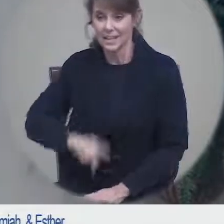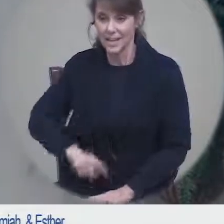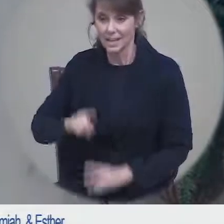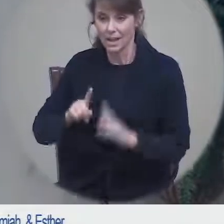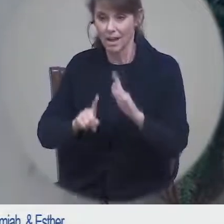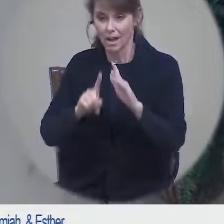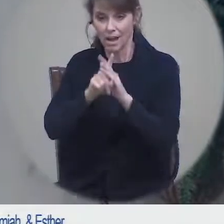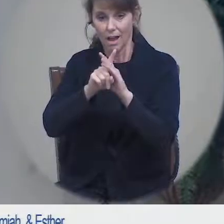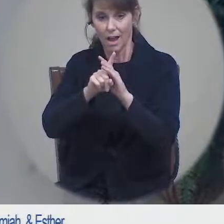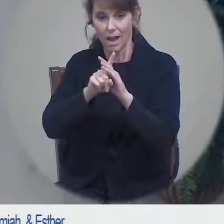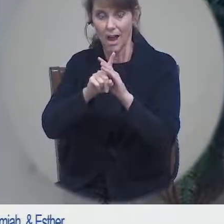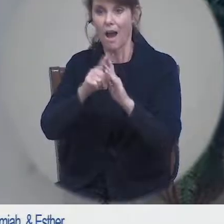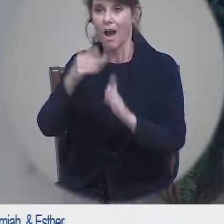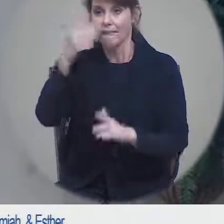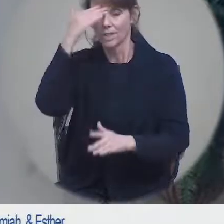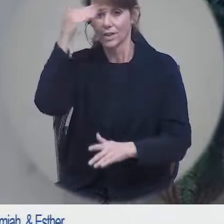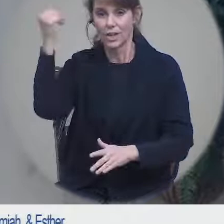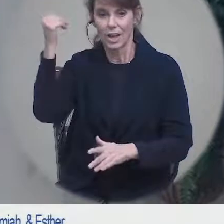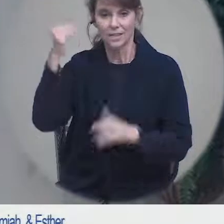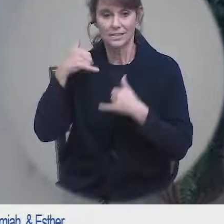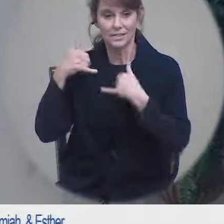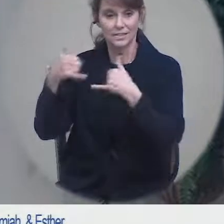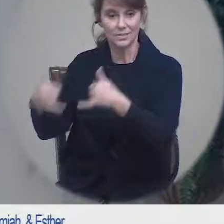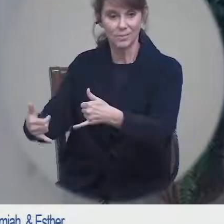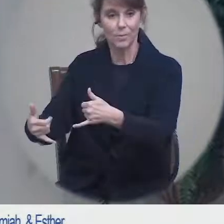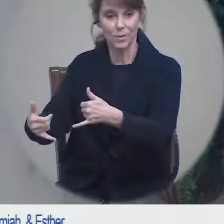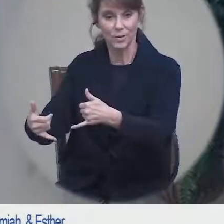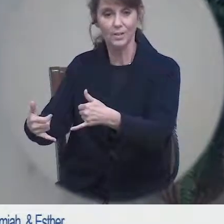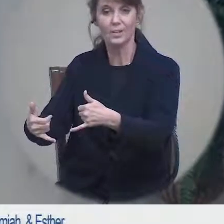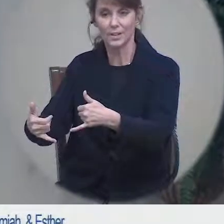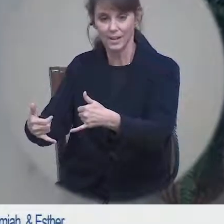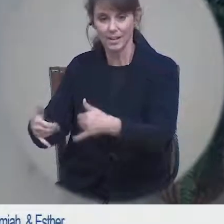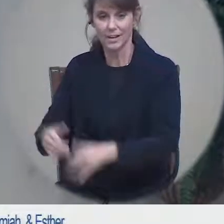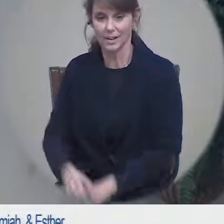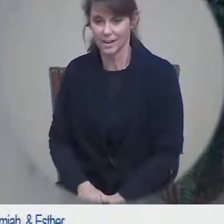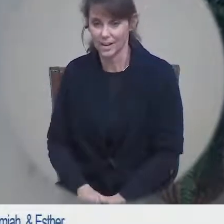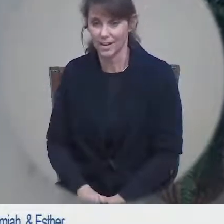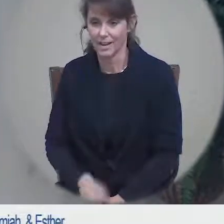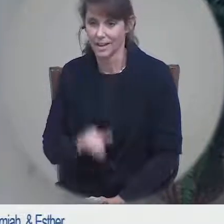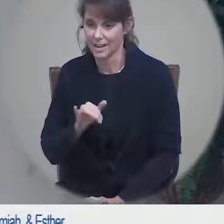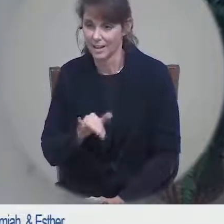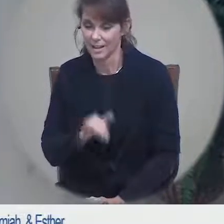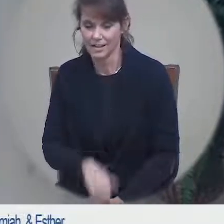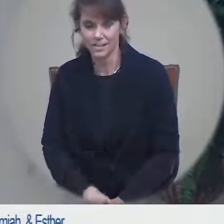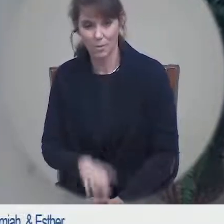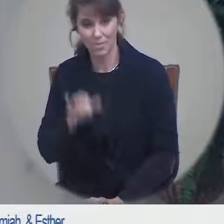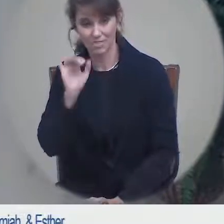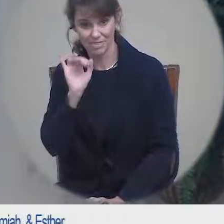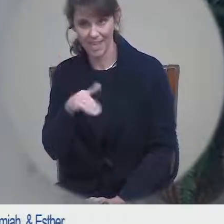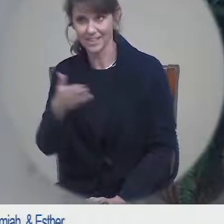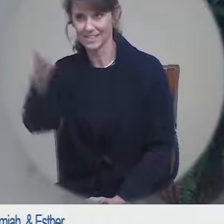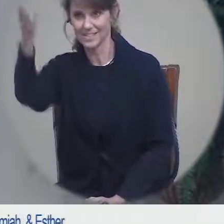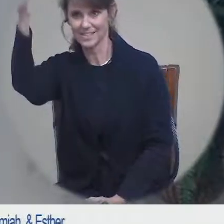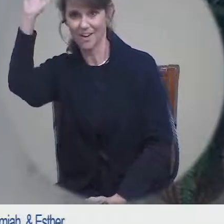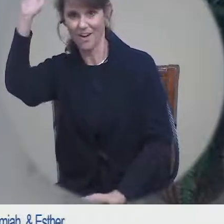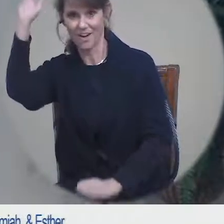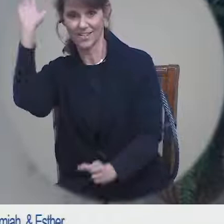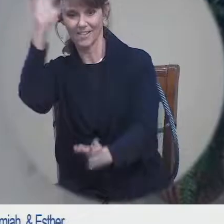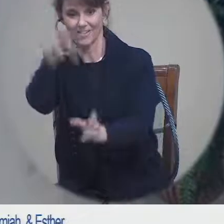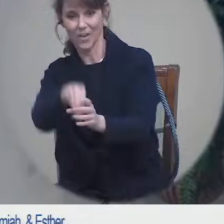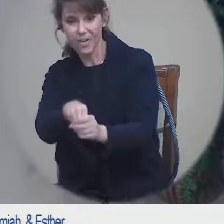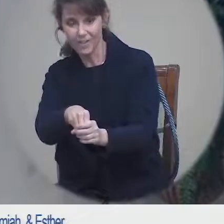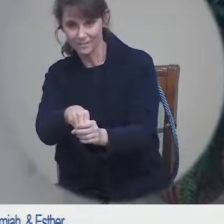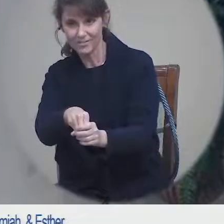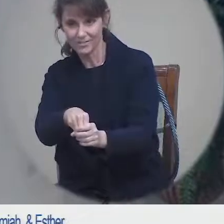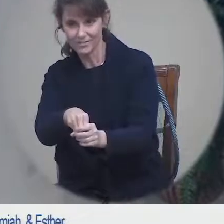to go out of their way to make sure loyalty and acts of service were rewarded, but yet Mordecai had not been. And